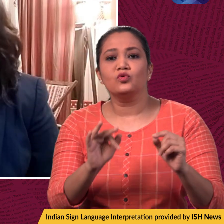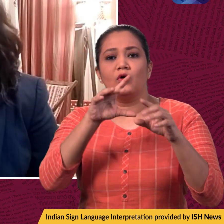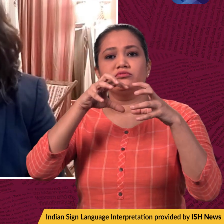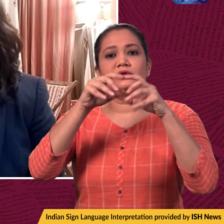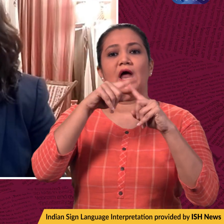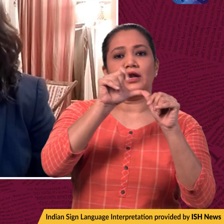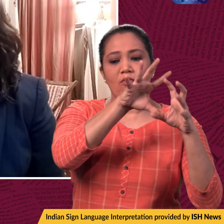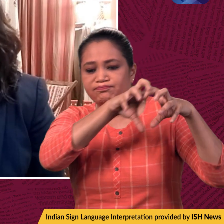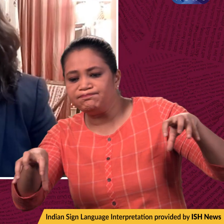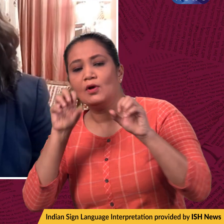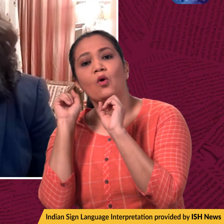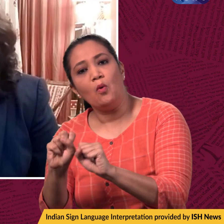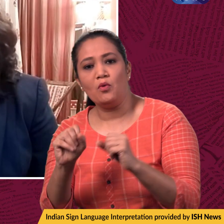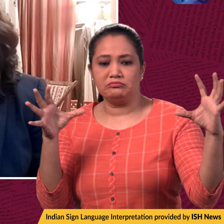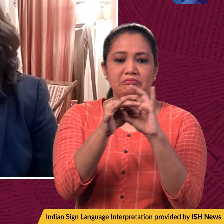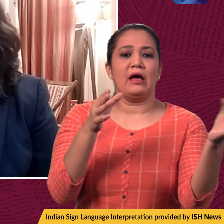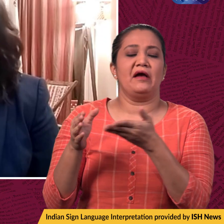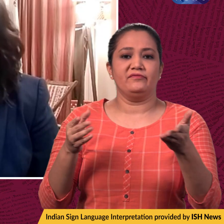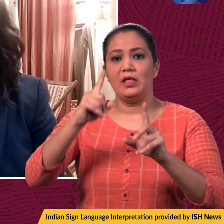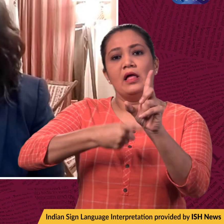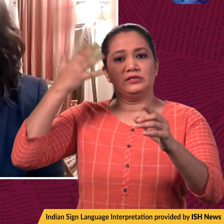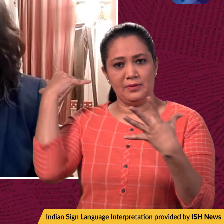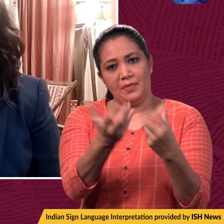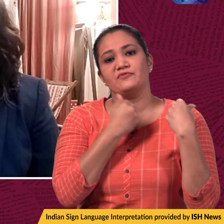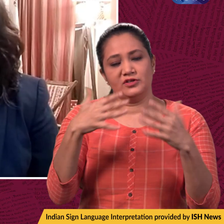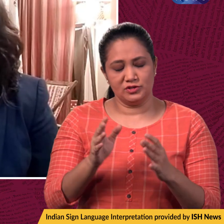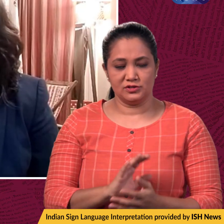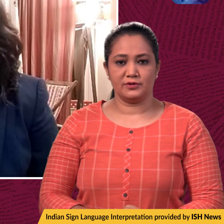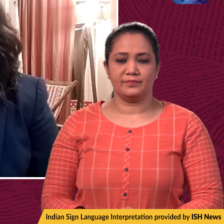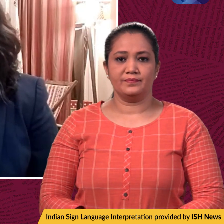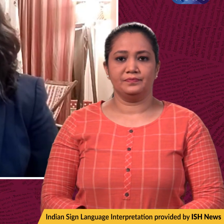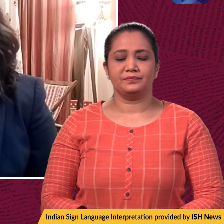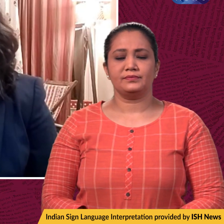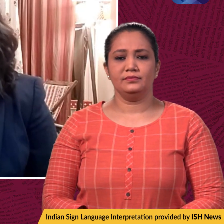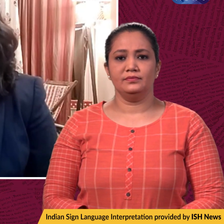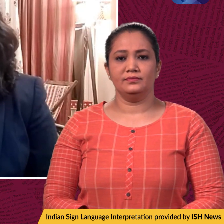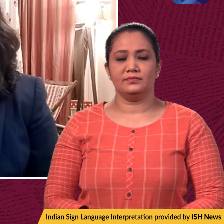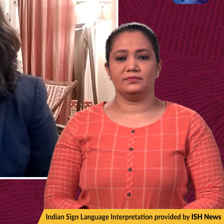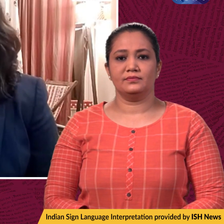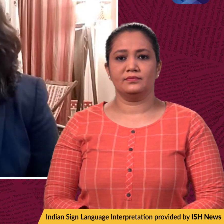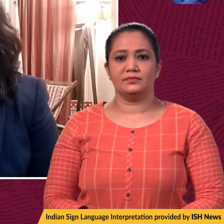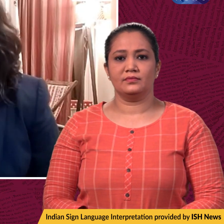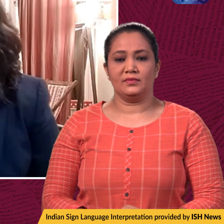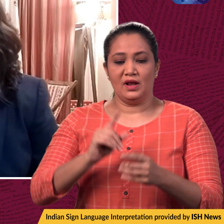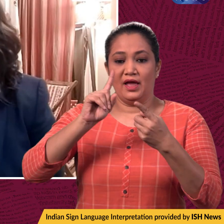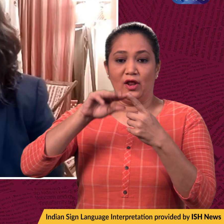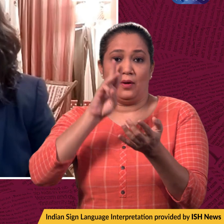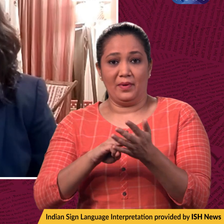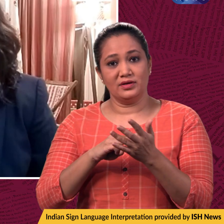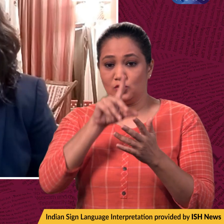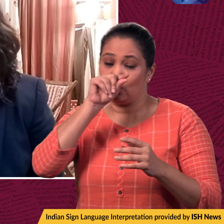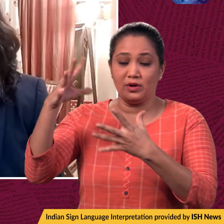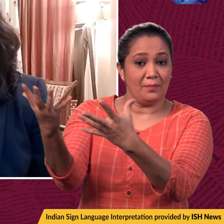subsidiary of Tata Sons Private Limited, last year. Also, a day after Elon Musk's